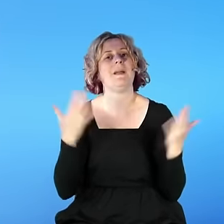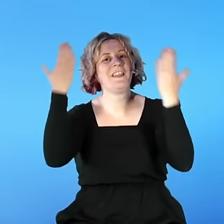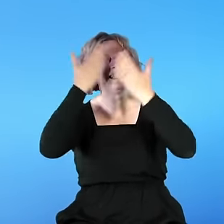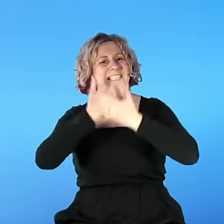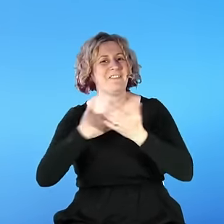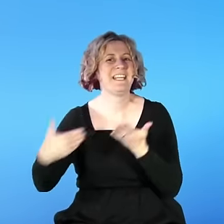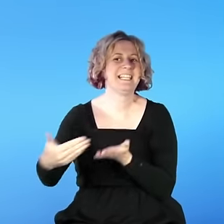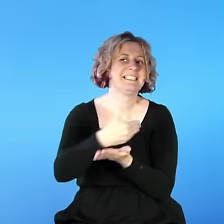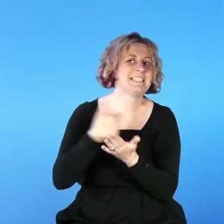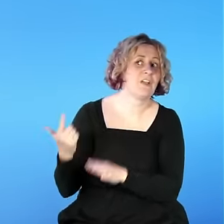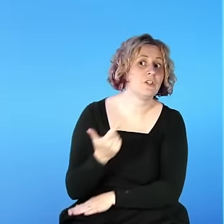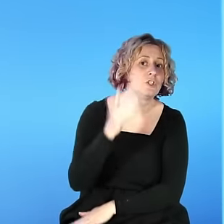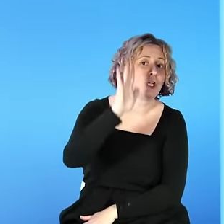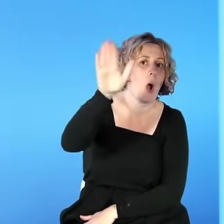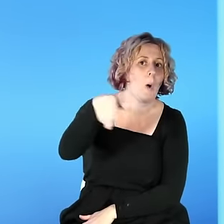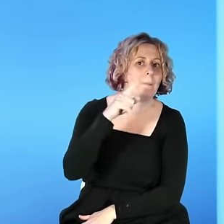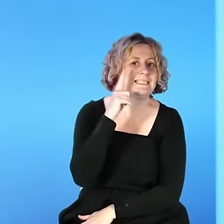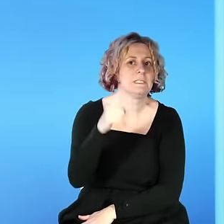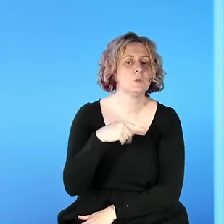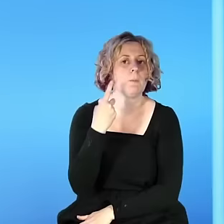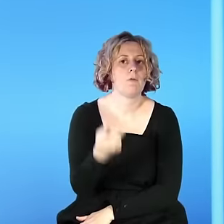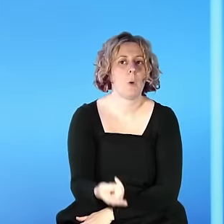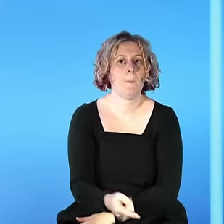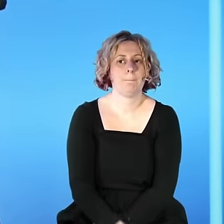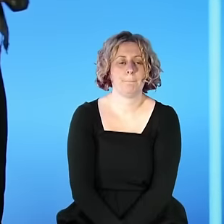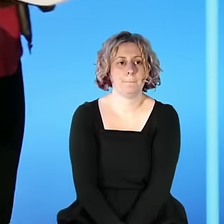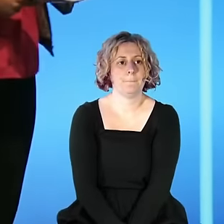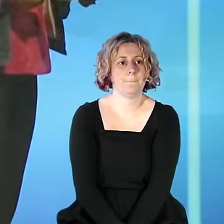Have a safe journey home, and we'll see you tomorrow. Good night.